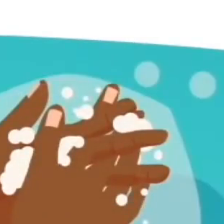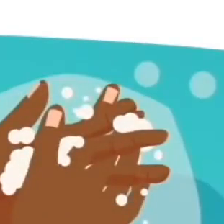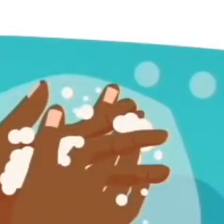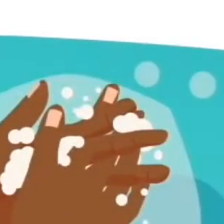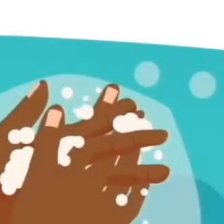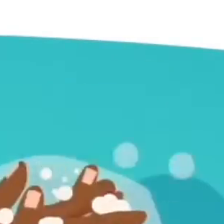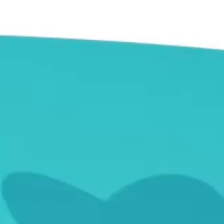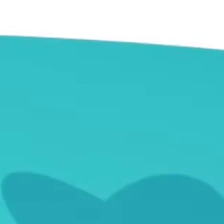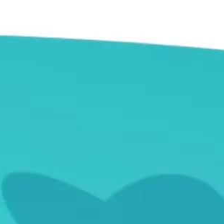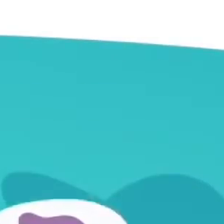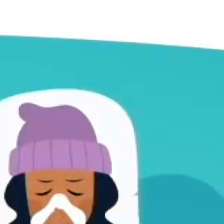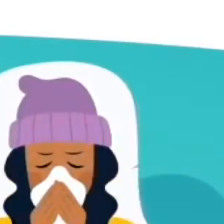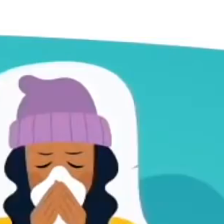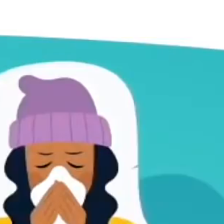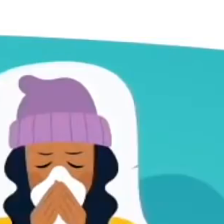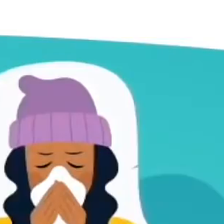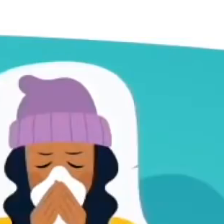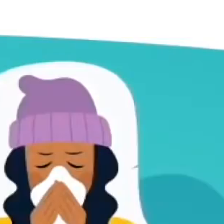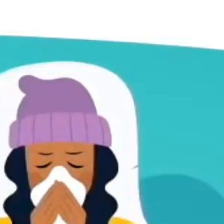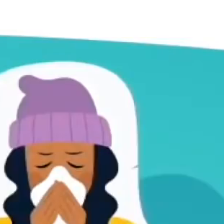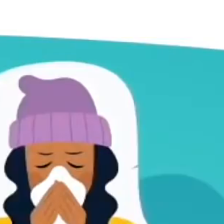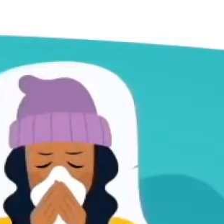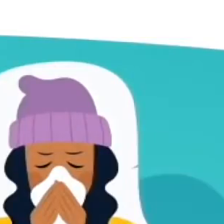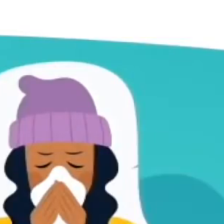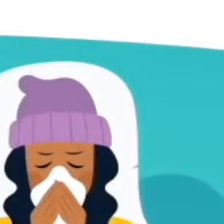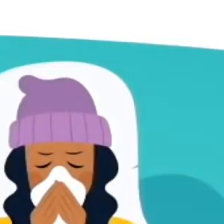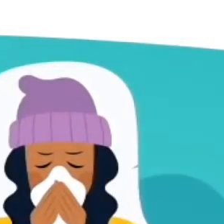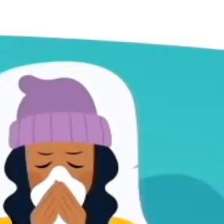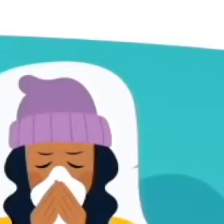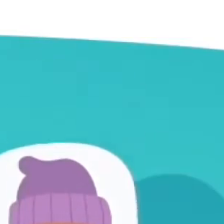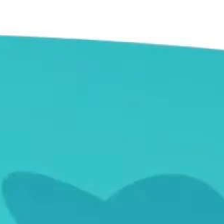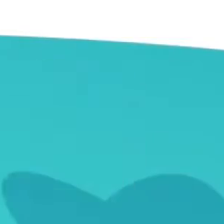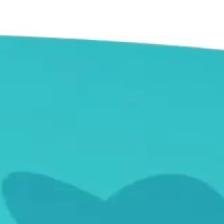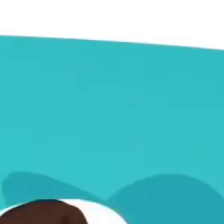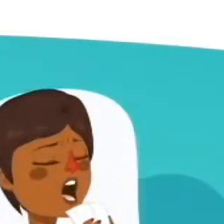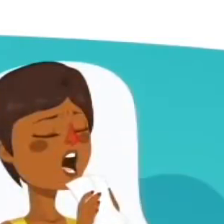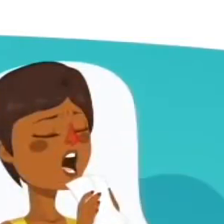with soap and water. Cover your nose and mouth when coughing with a tissue and dispose of it.